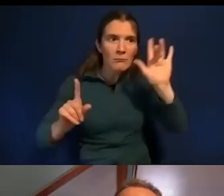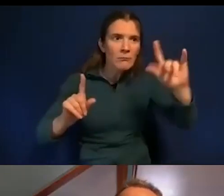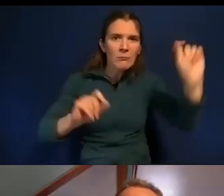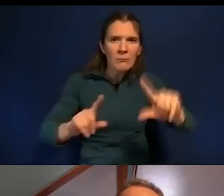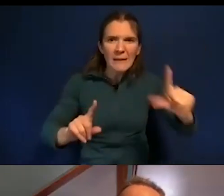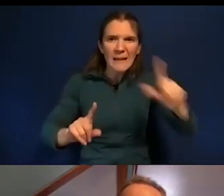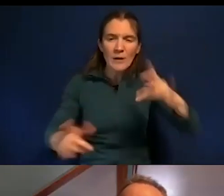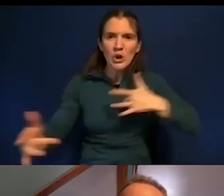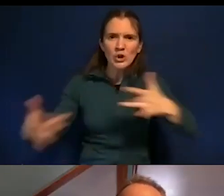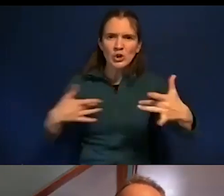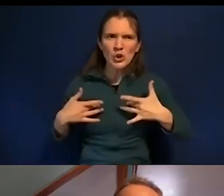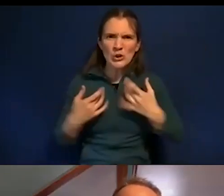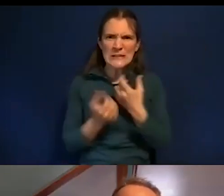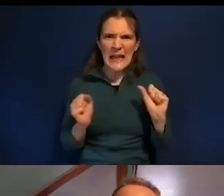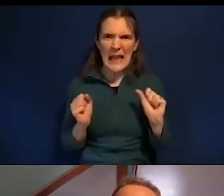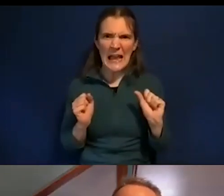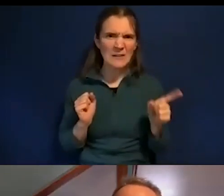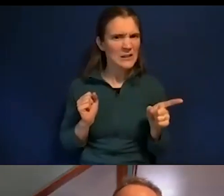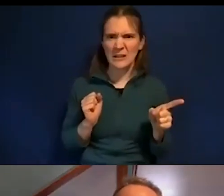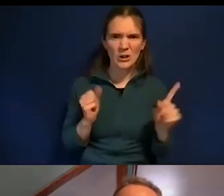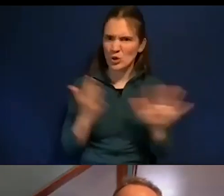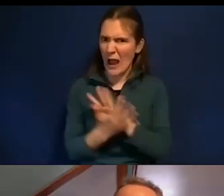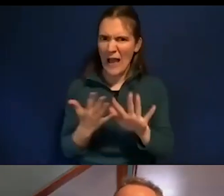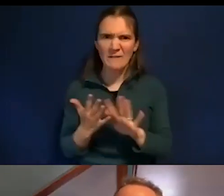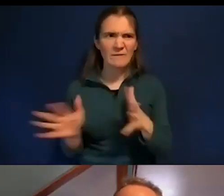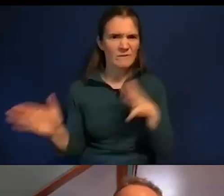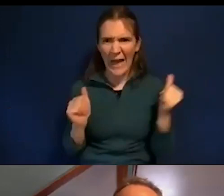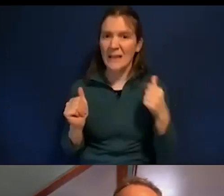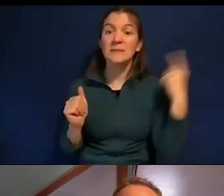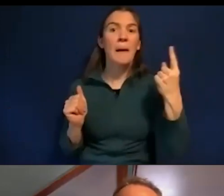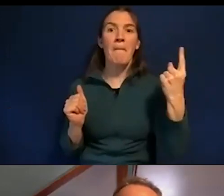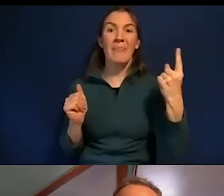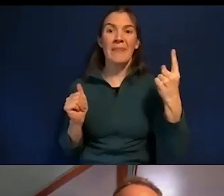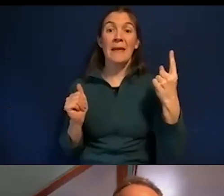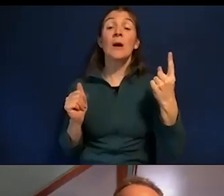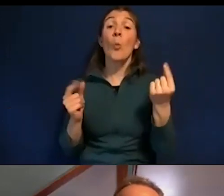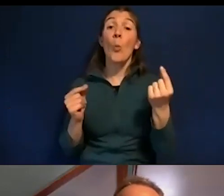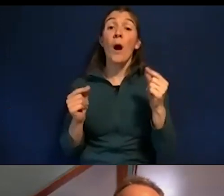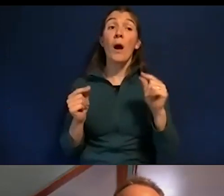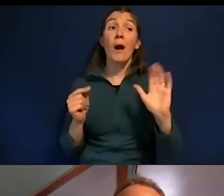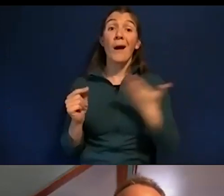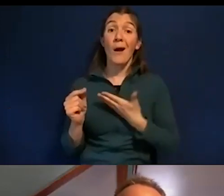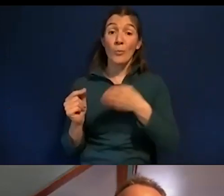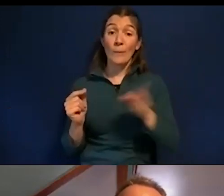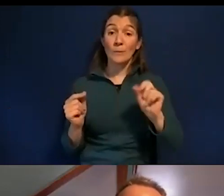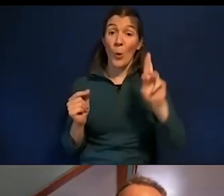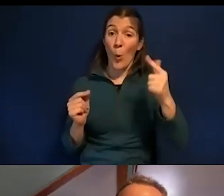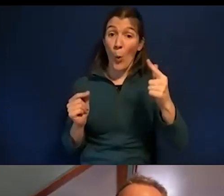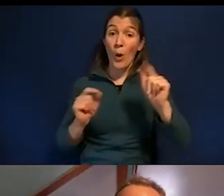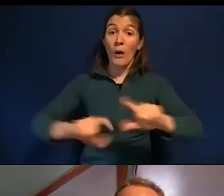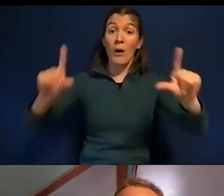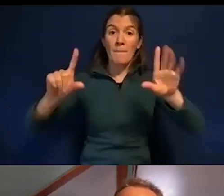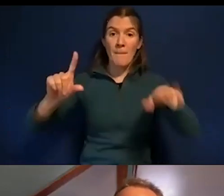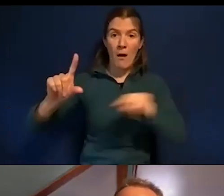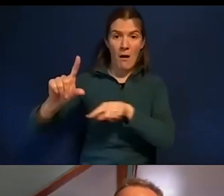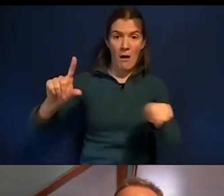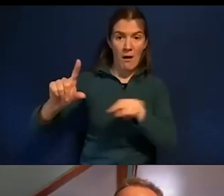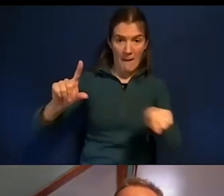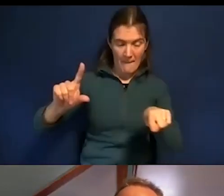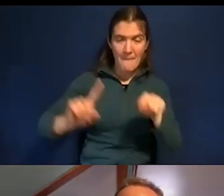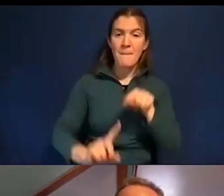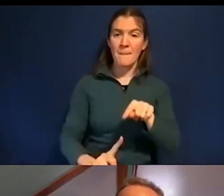safety concern. And it is on the homepage in the bottom right-hand corner and says something along the lines